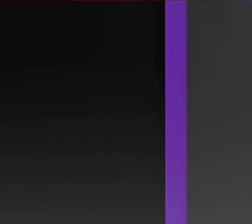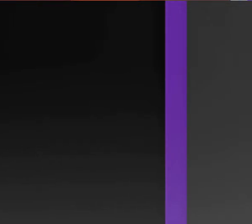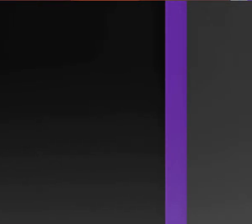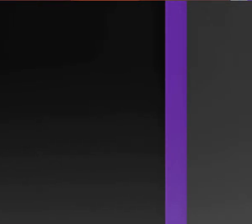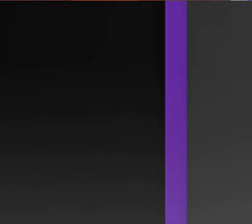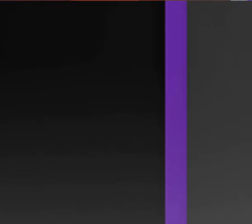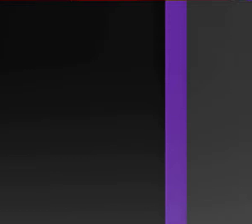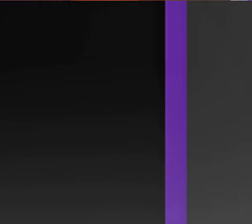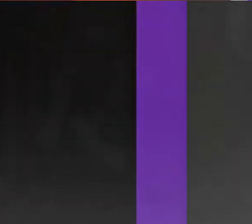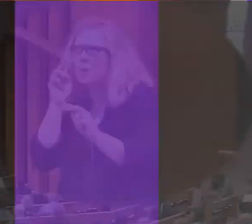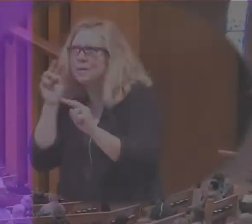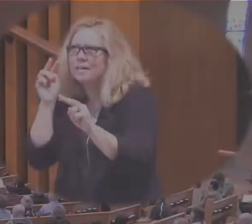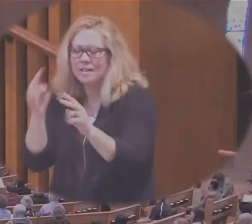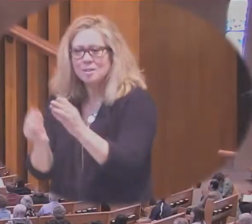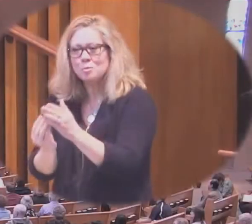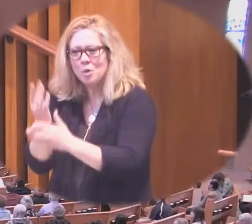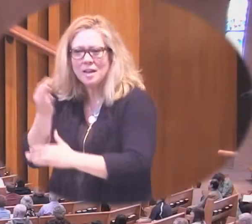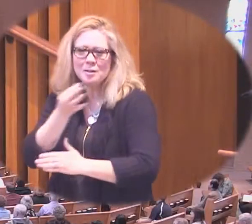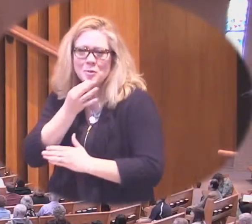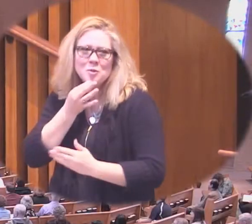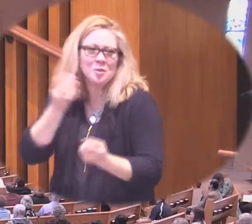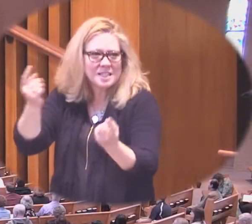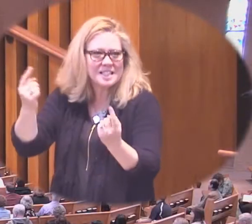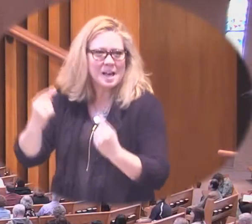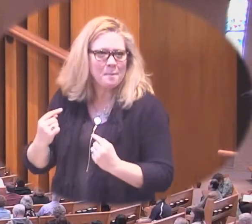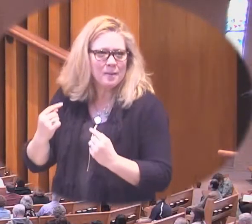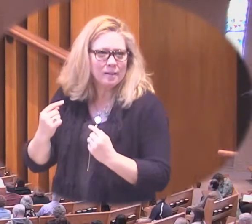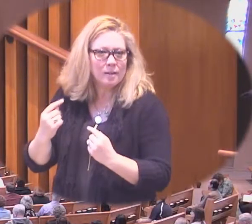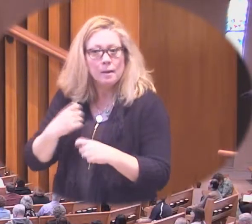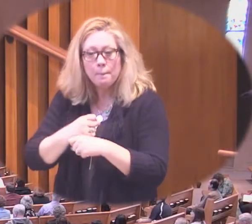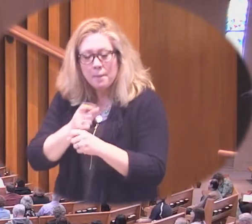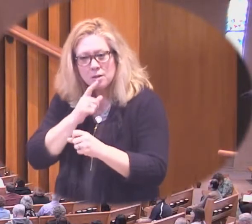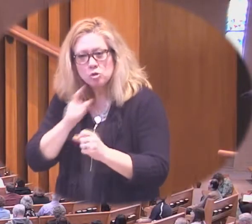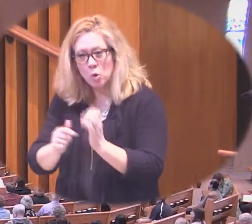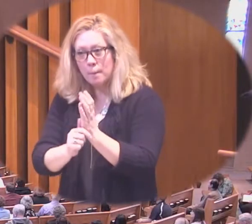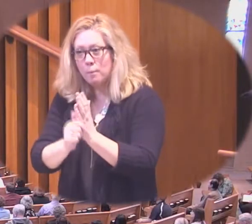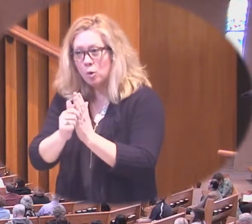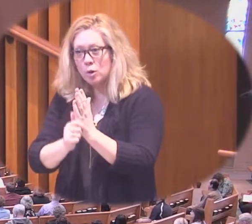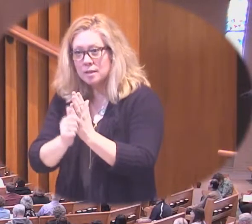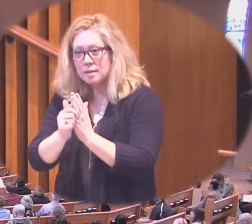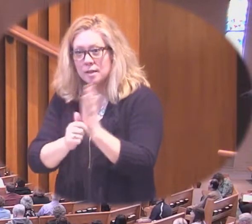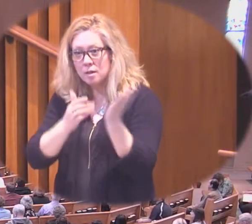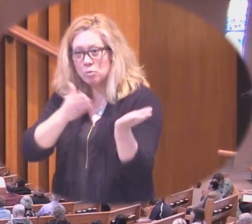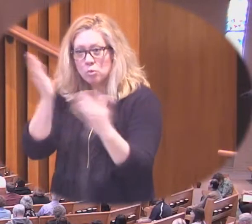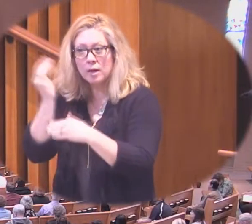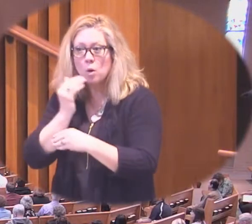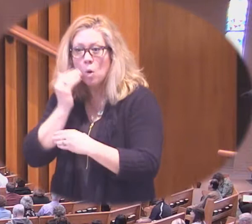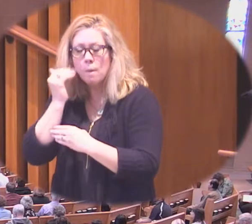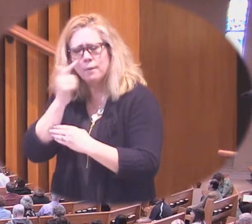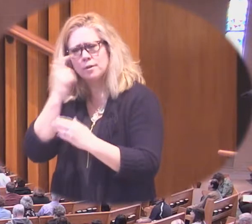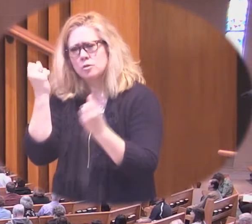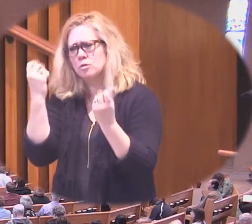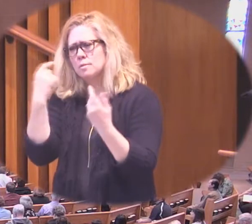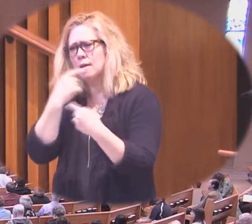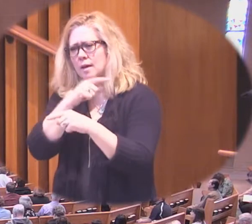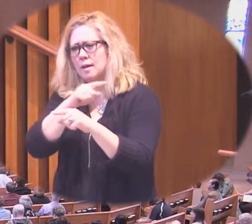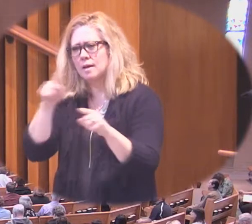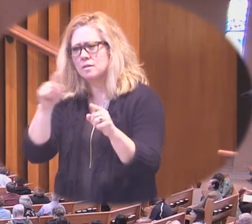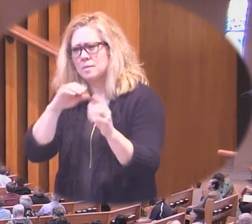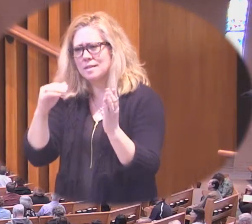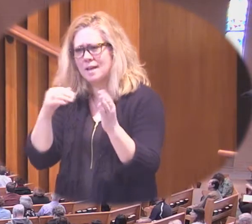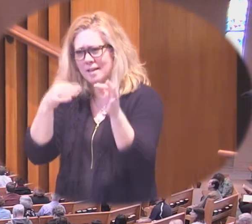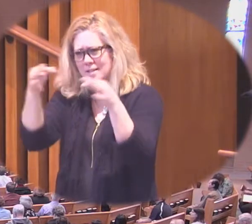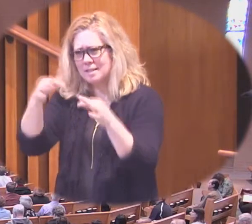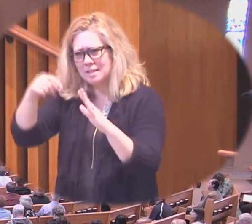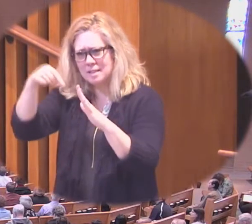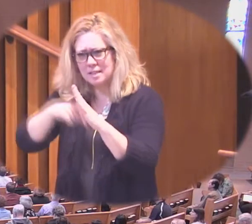not too far off. And please be sure to take a bulletin home, as there are many announcements and details. And we ask that